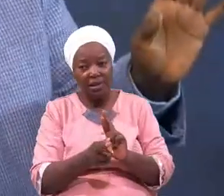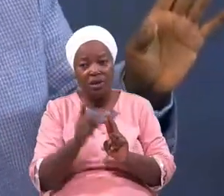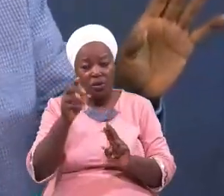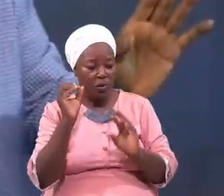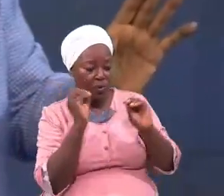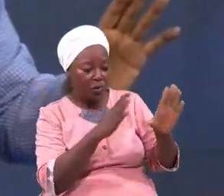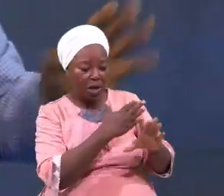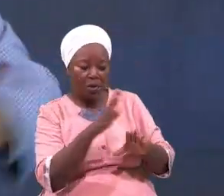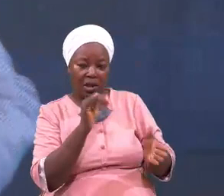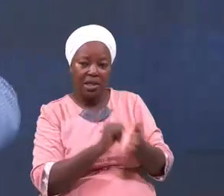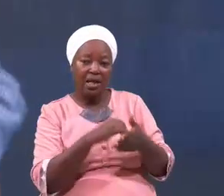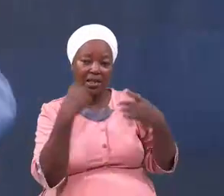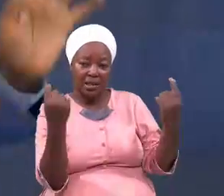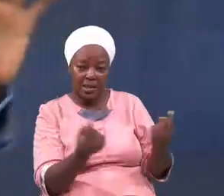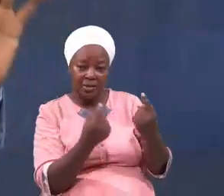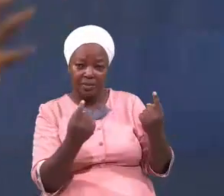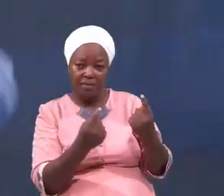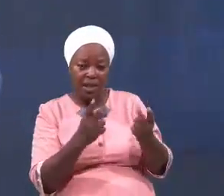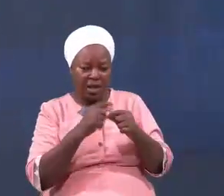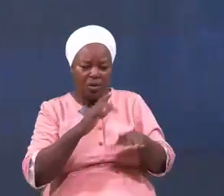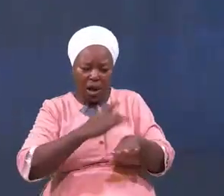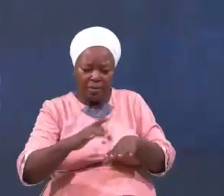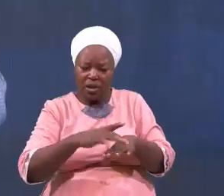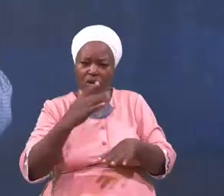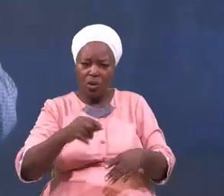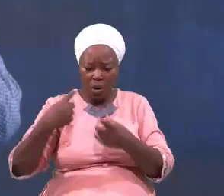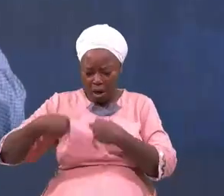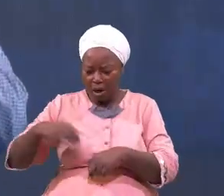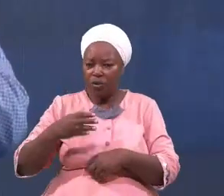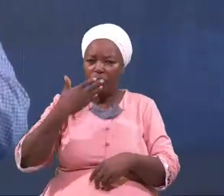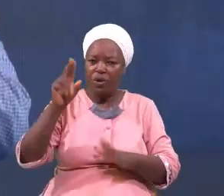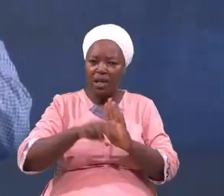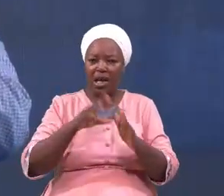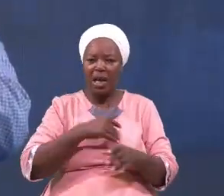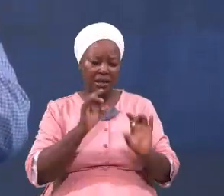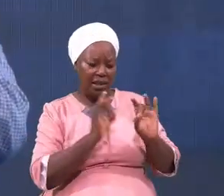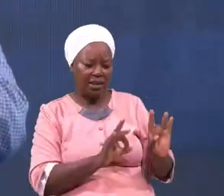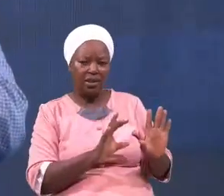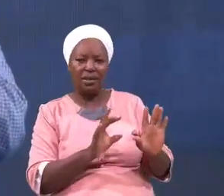the leaven. You empty your heart of wickedness and hatred.